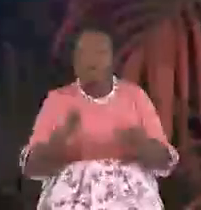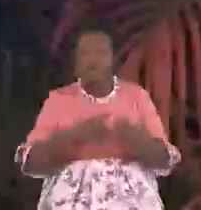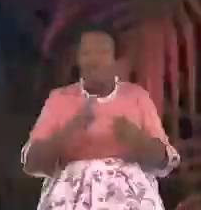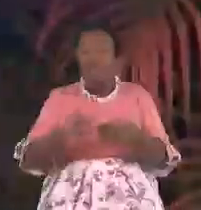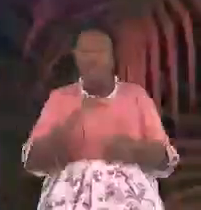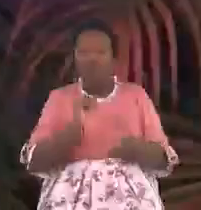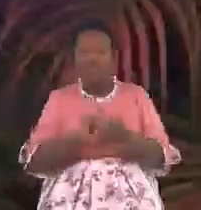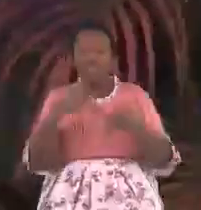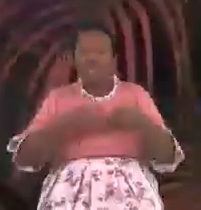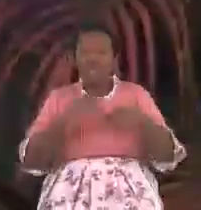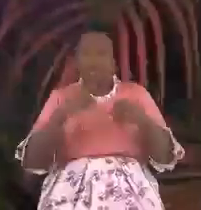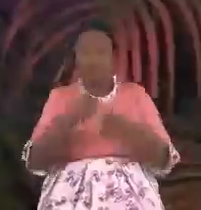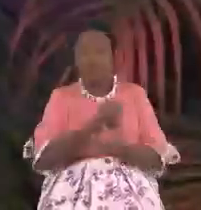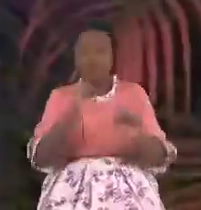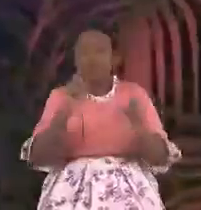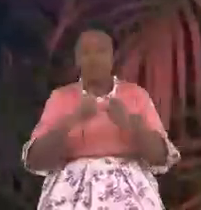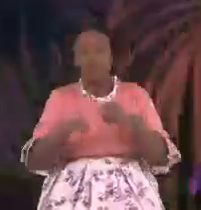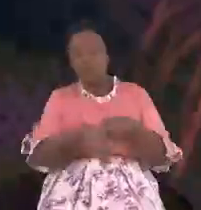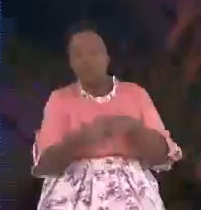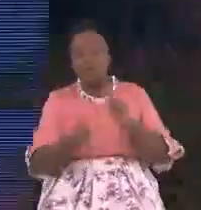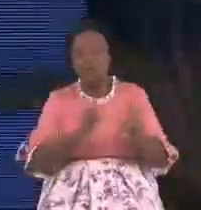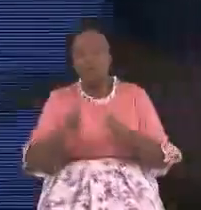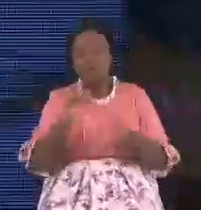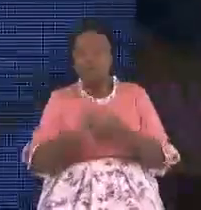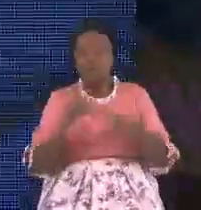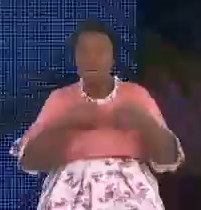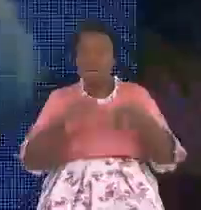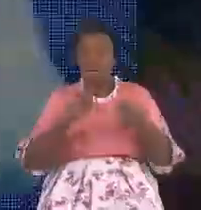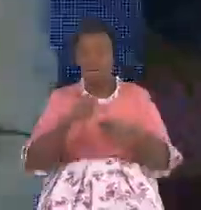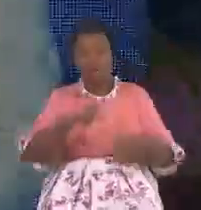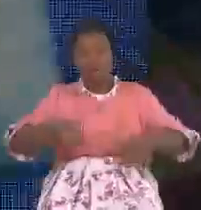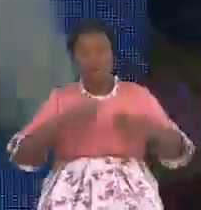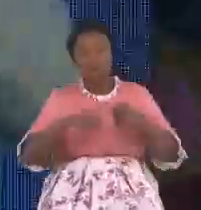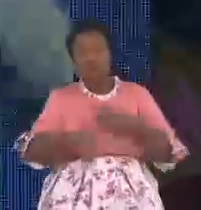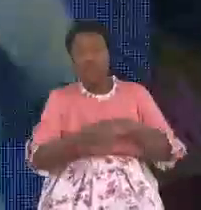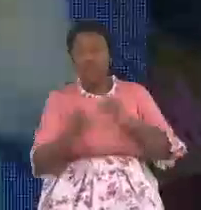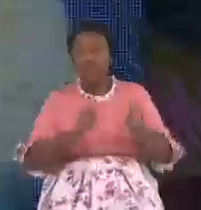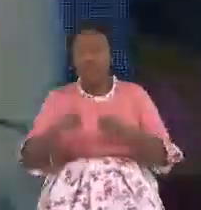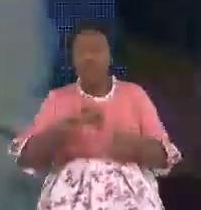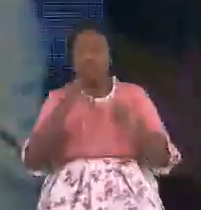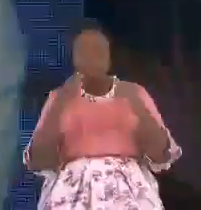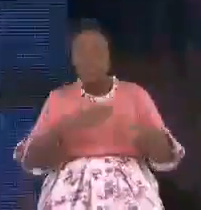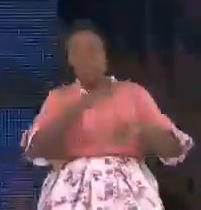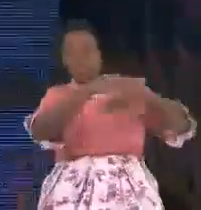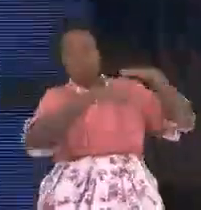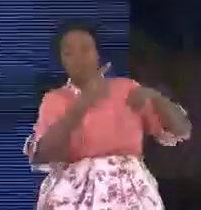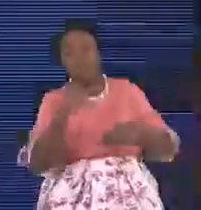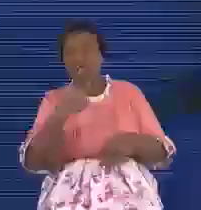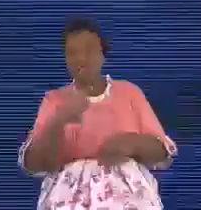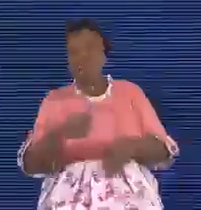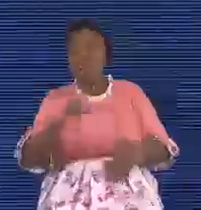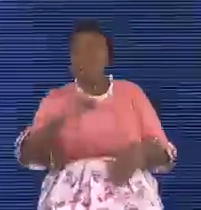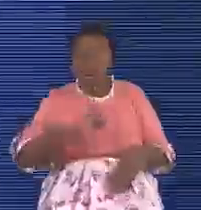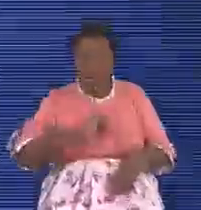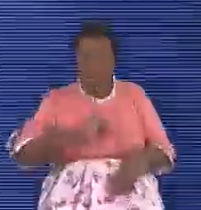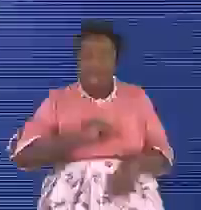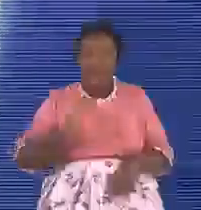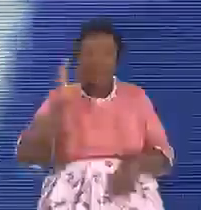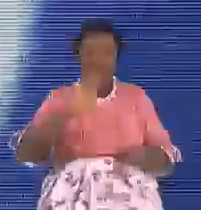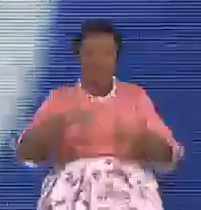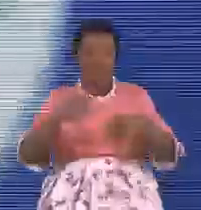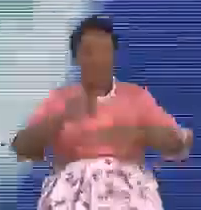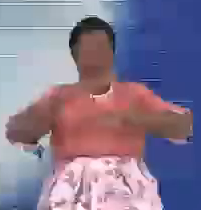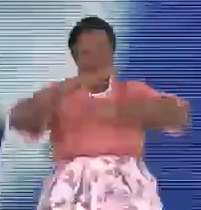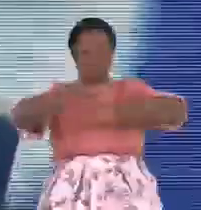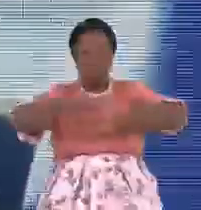life to other people in many generations and said i will give you rest that